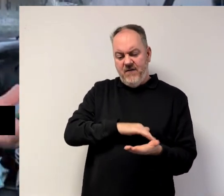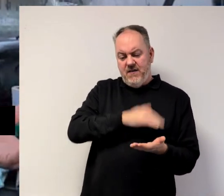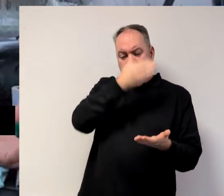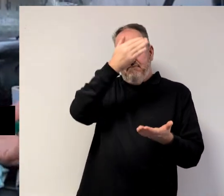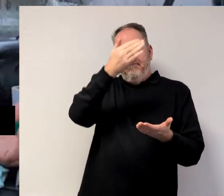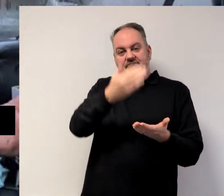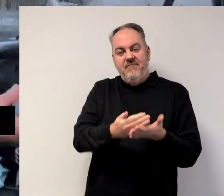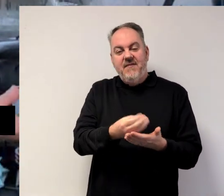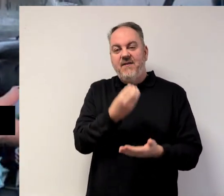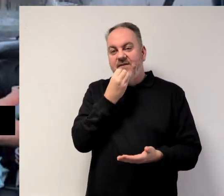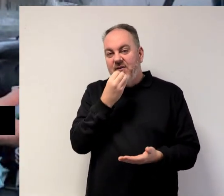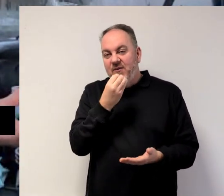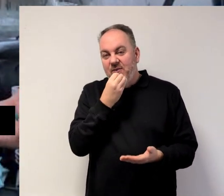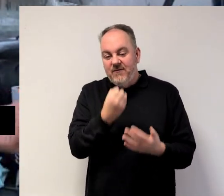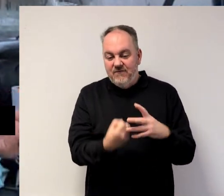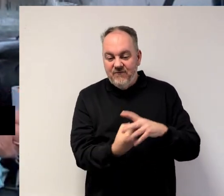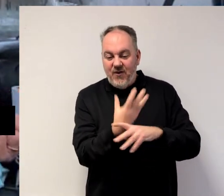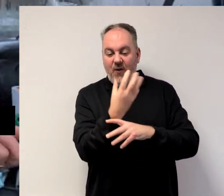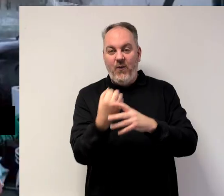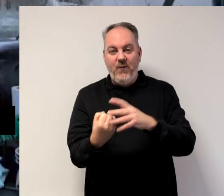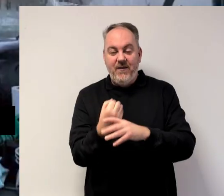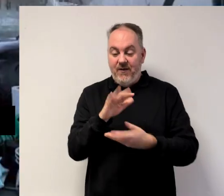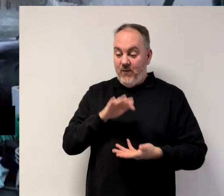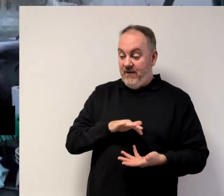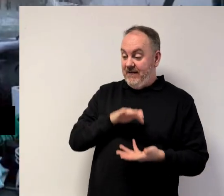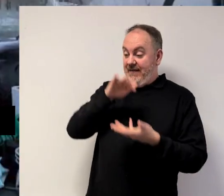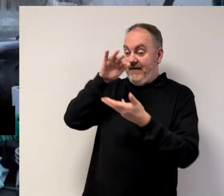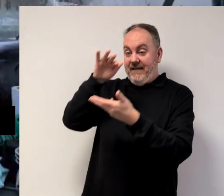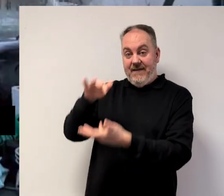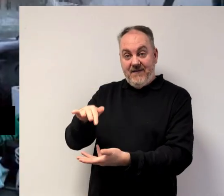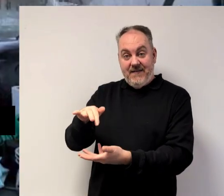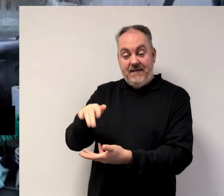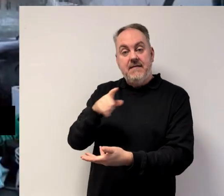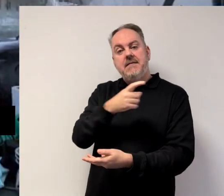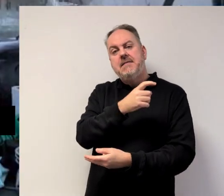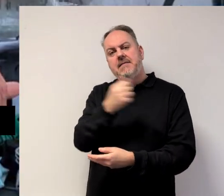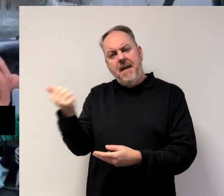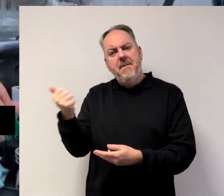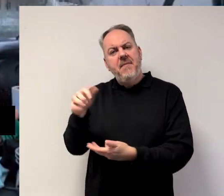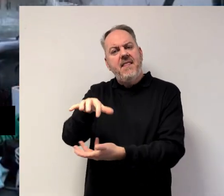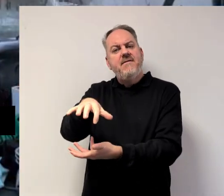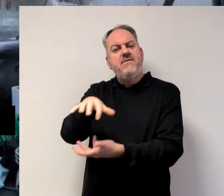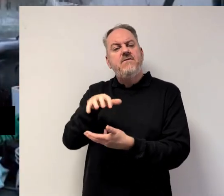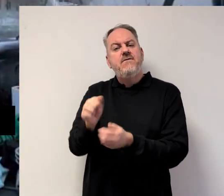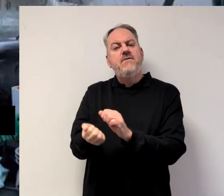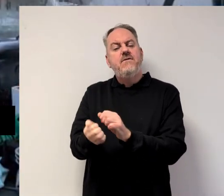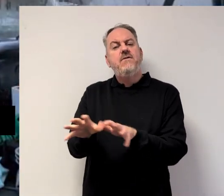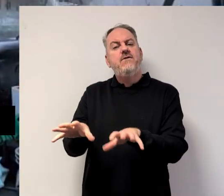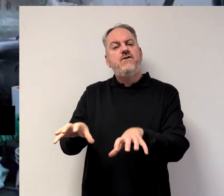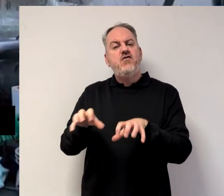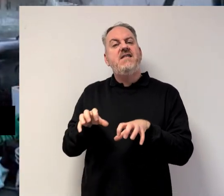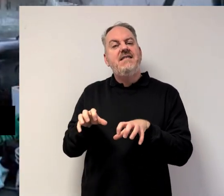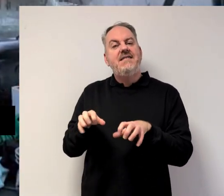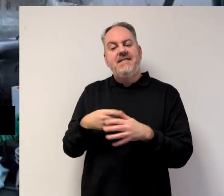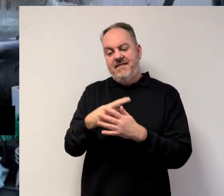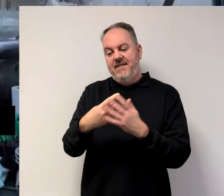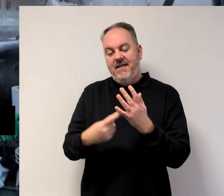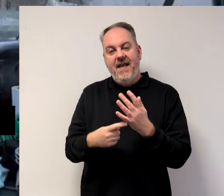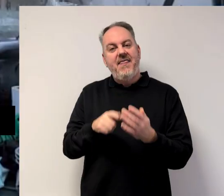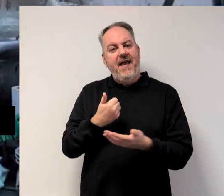if they can't freeze it in the cafe for later on. So that helps to boost the funds for